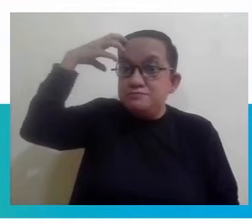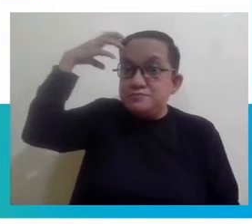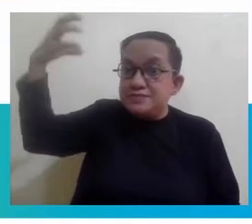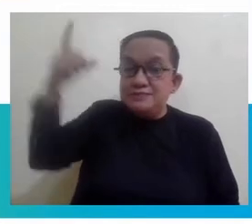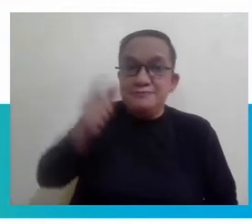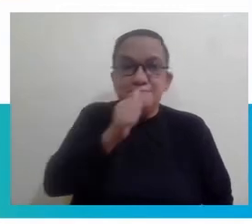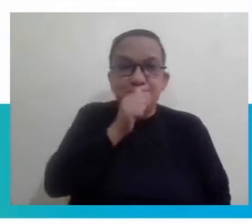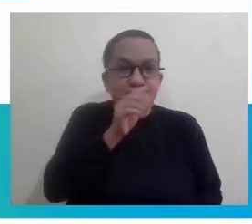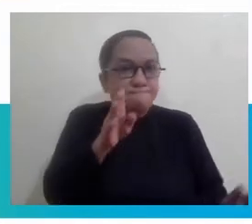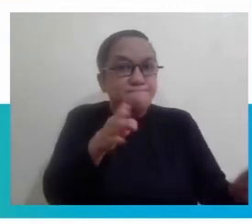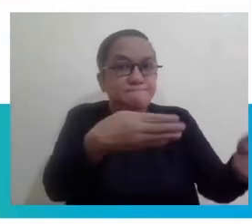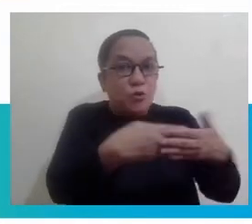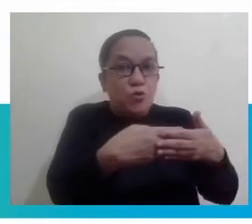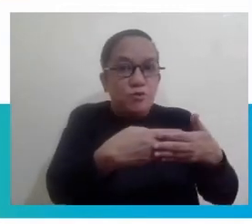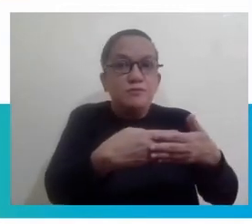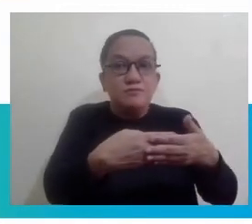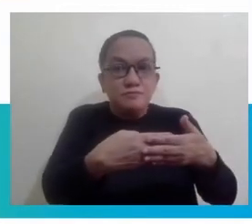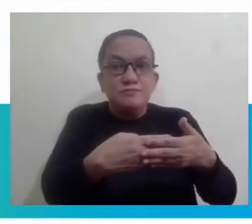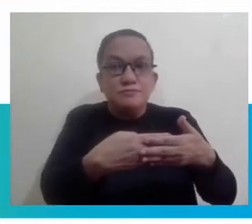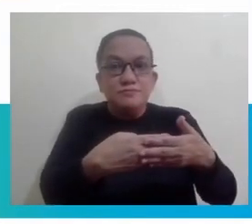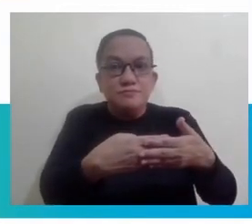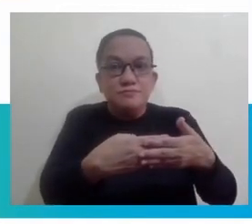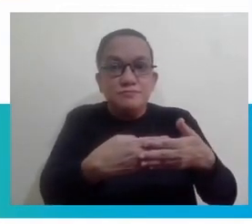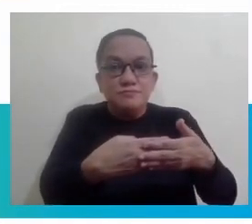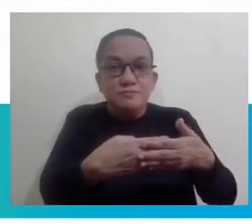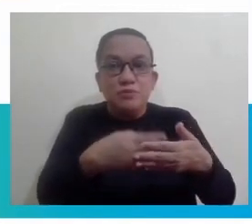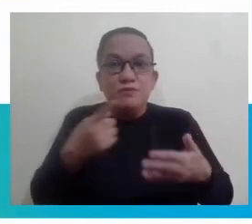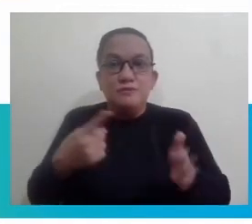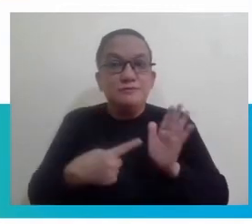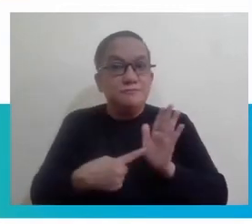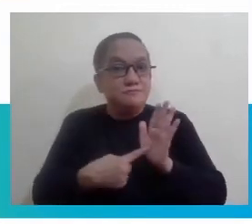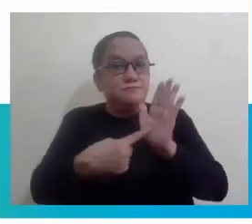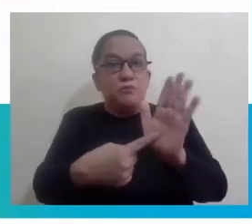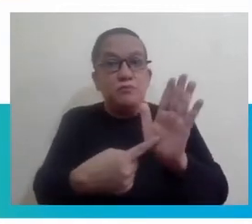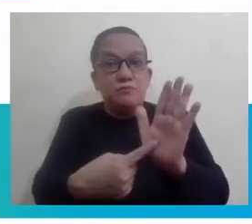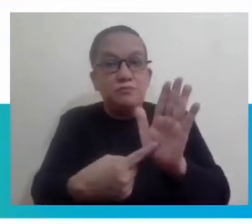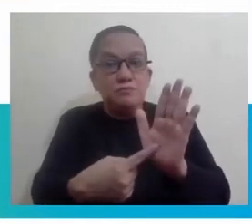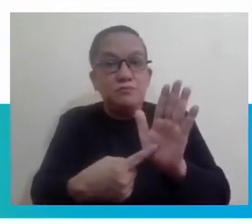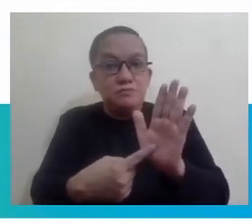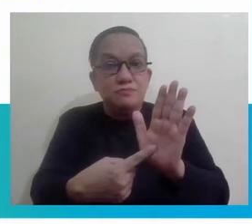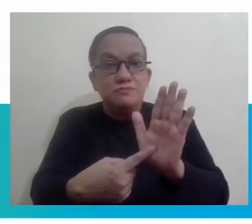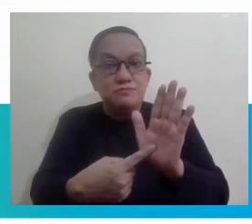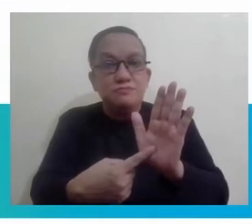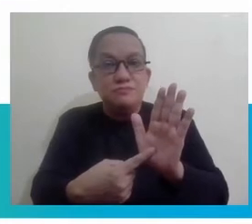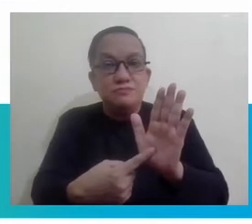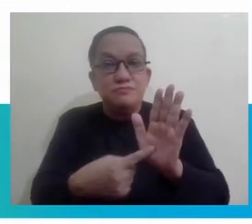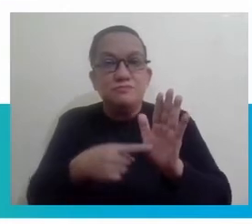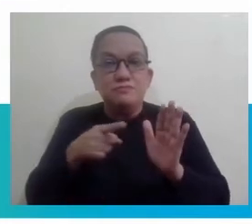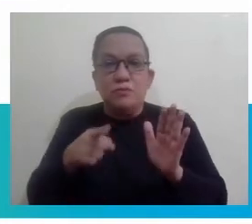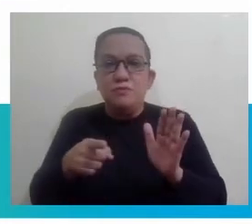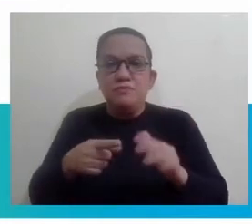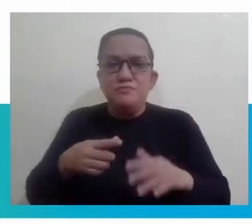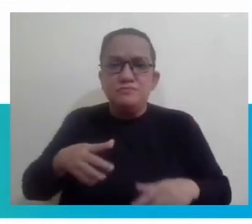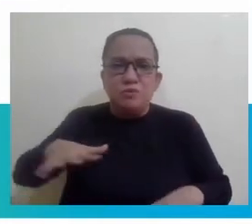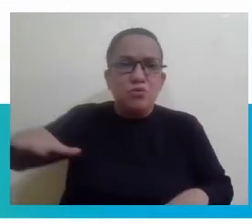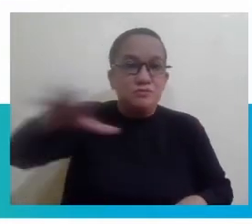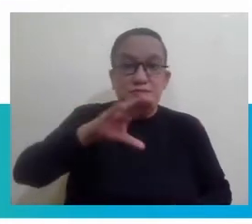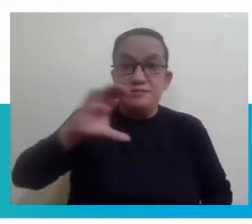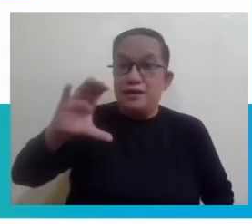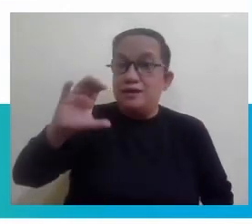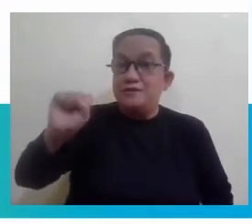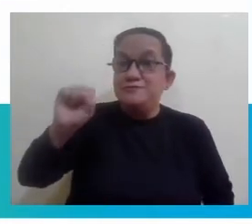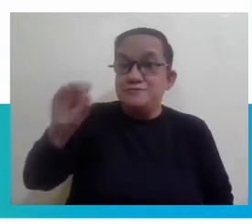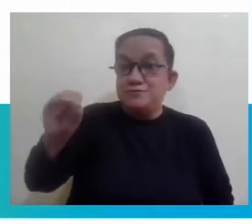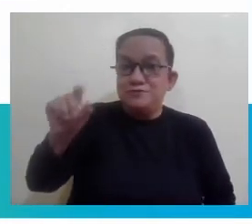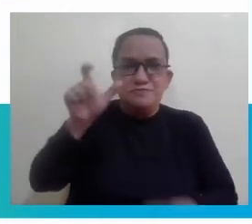representatives for the environment, and civil society. The speed and depth of